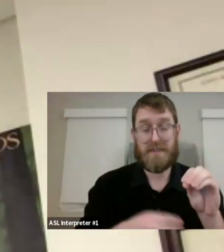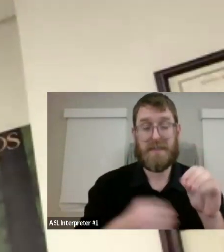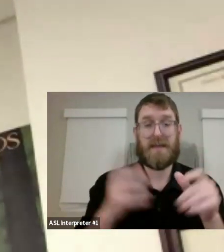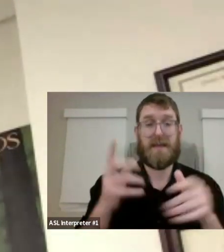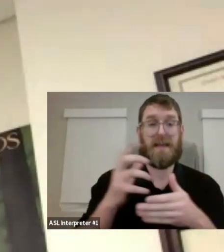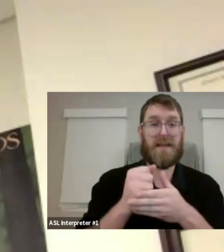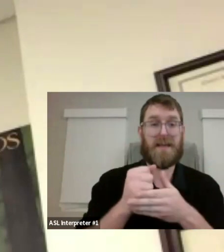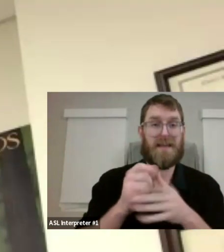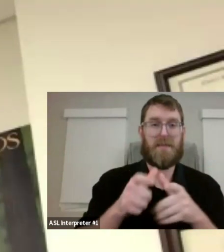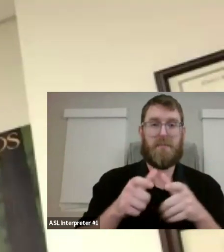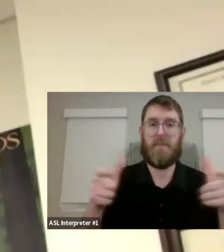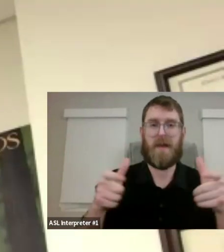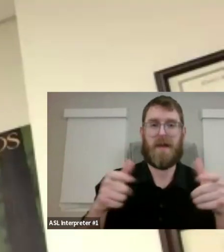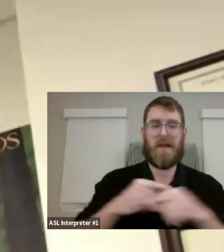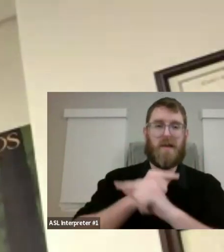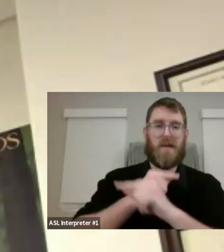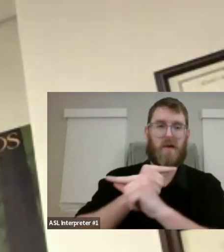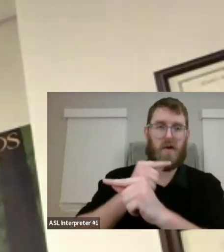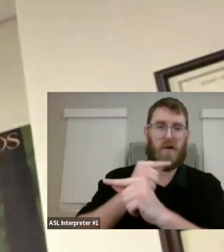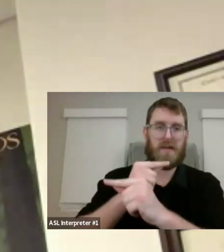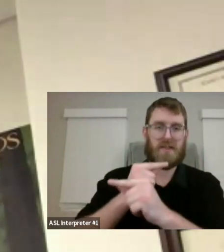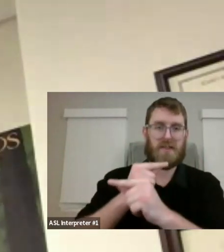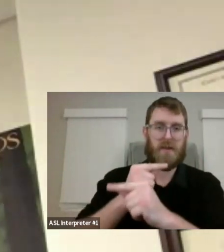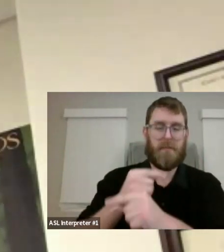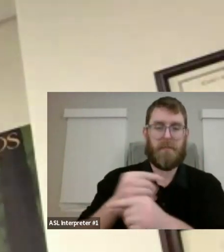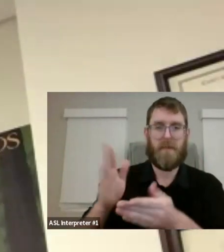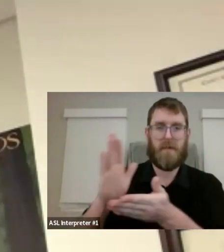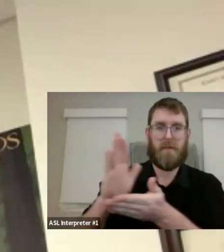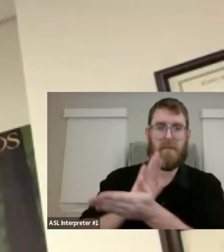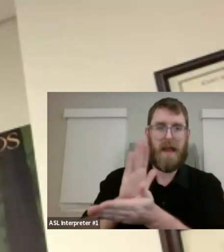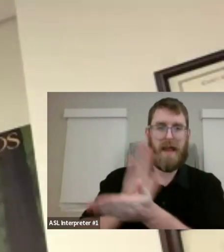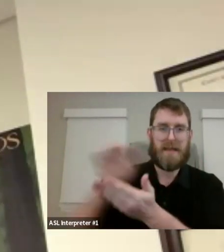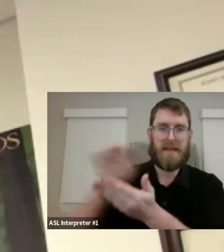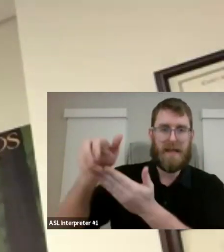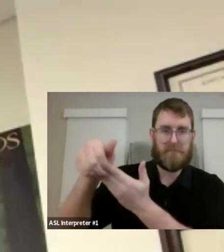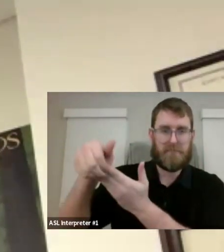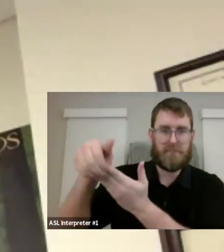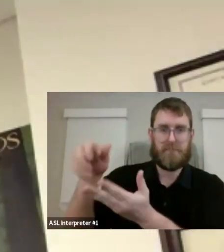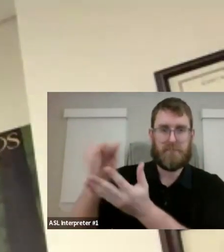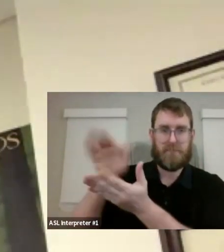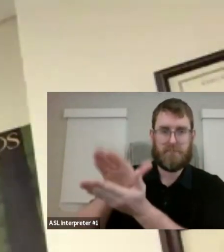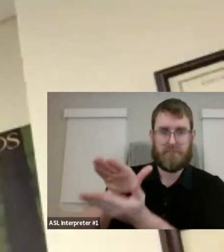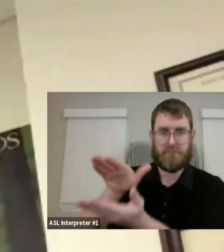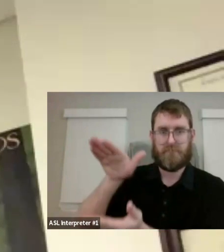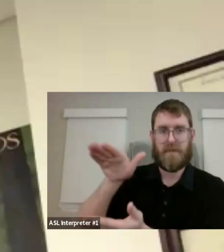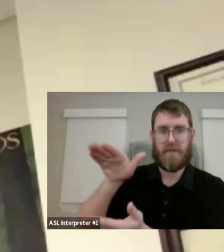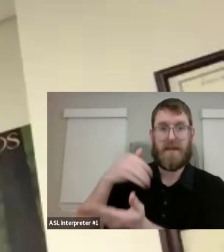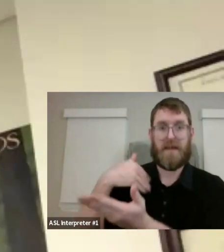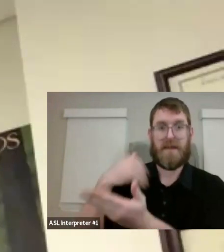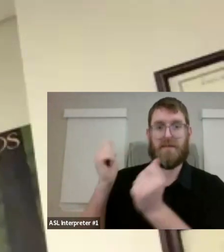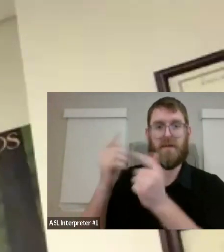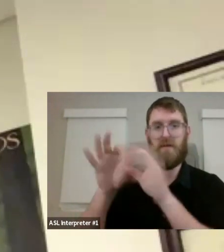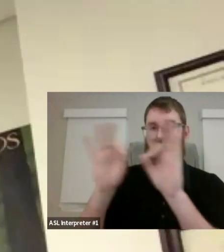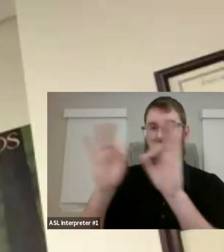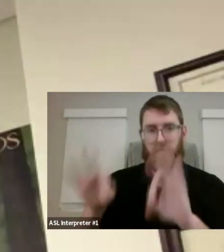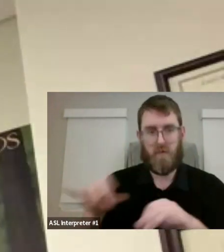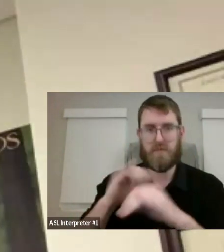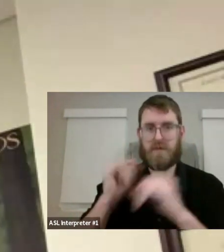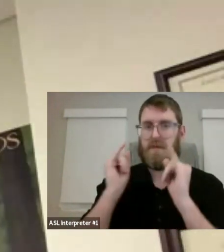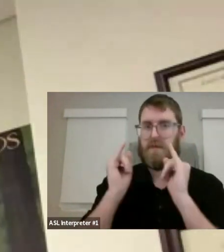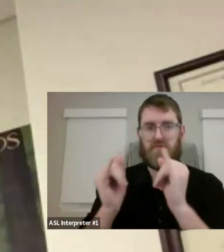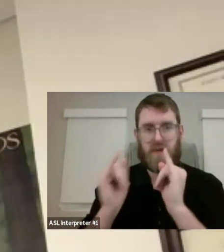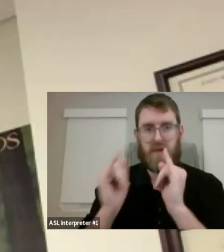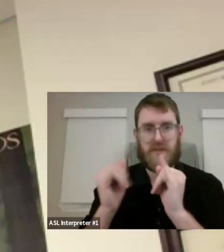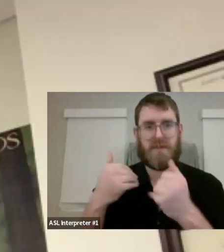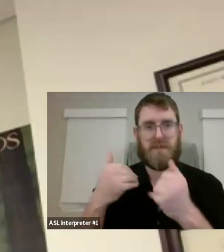guardianship packet. And that has all the forms, including the instructions. An easier thing to do, maybe